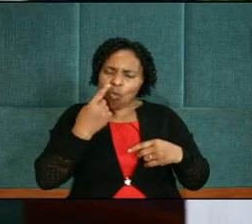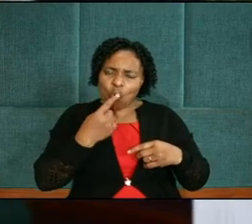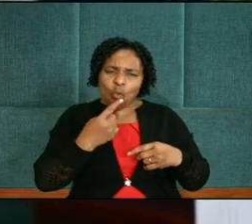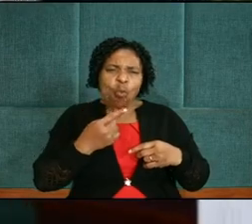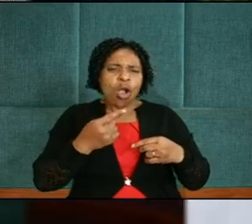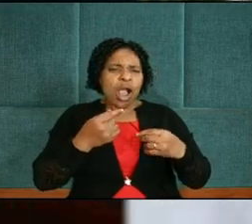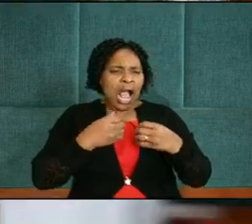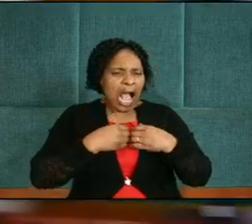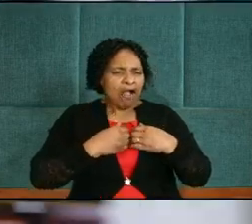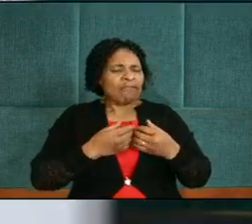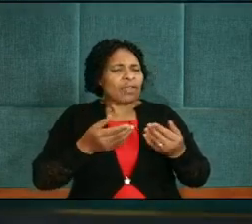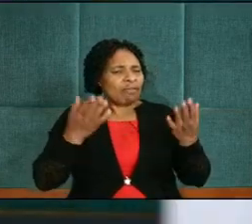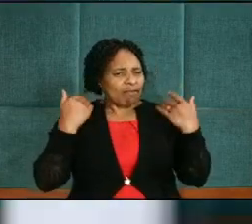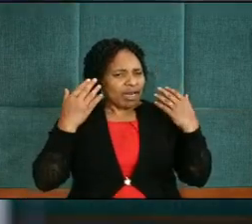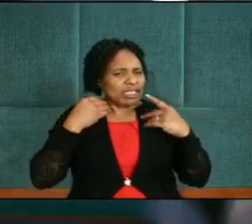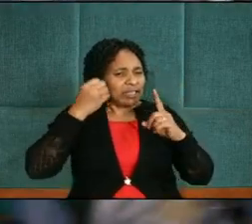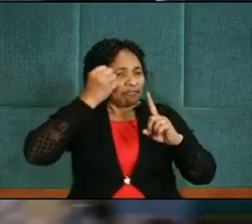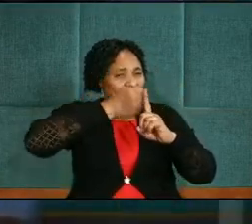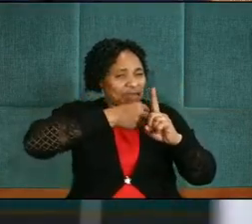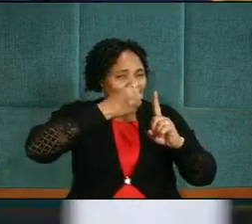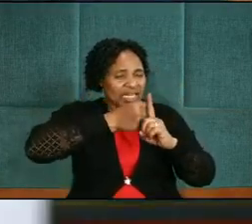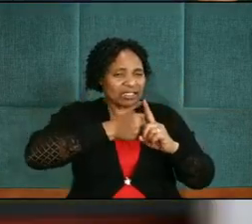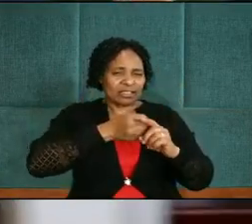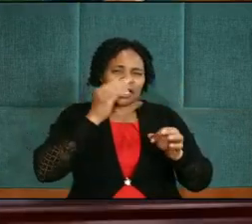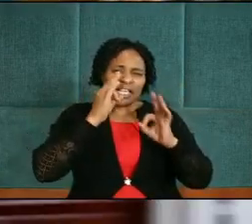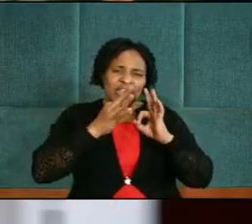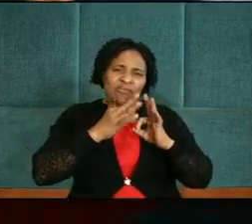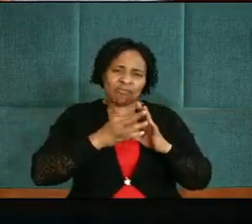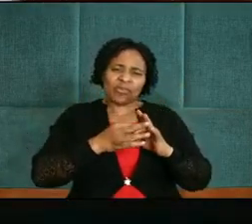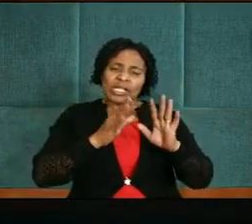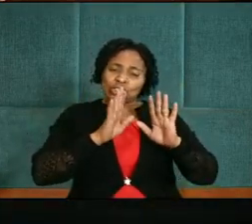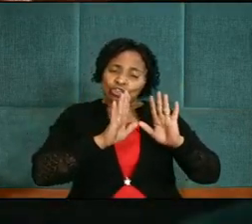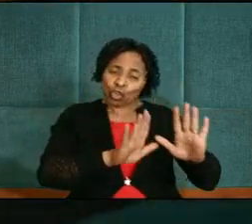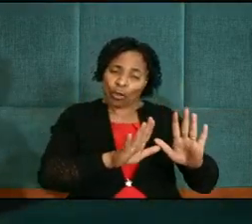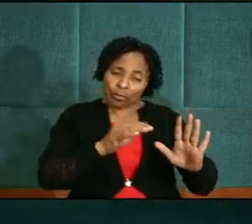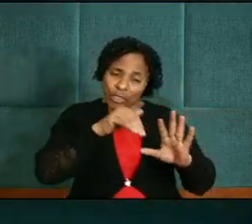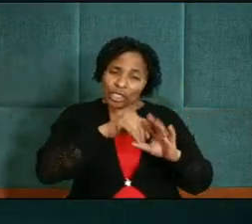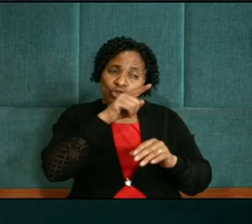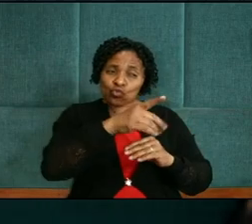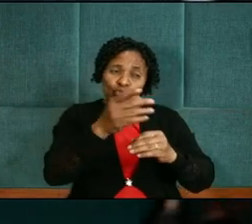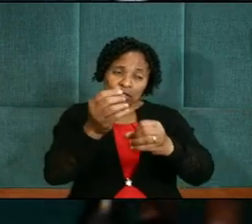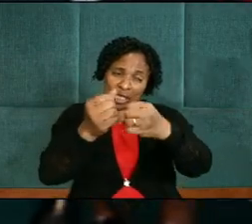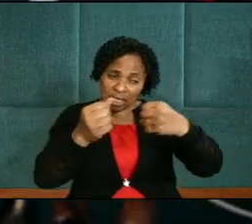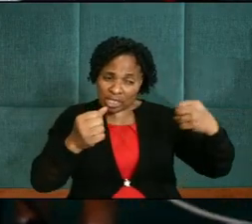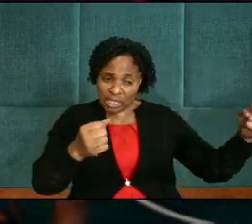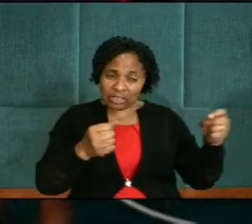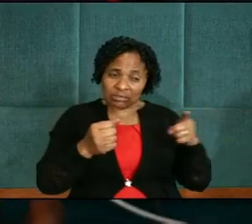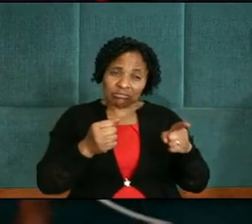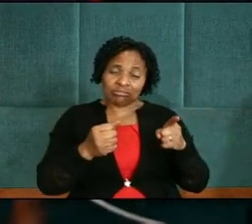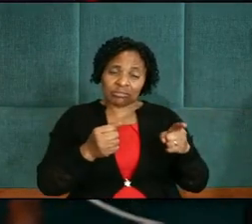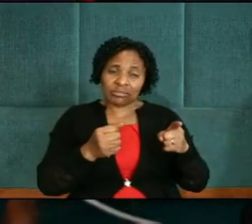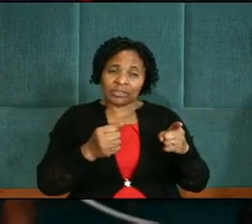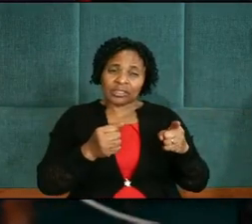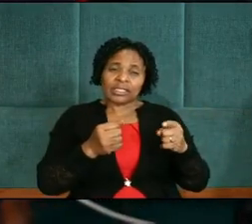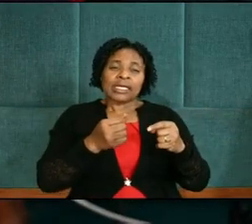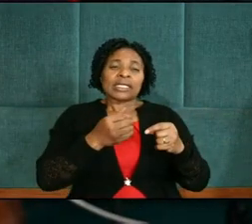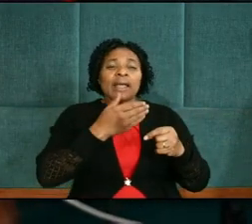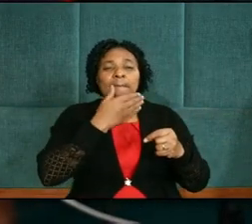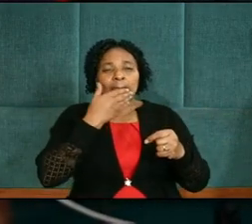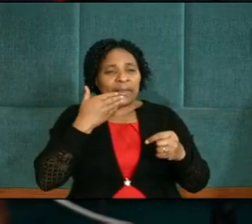Everlasting fire. If there is a beep, beep on you at the pearly gate, my dear friend, your destination